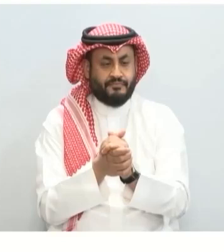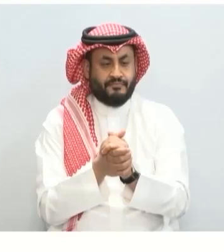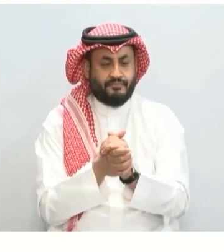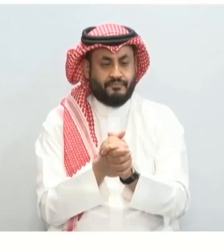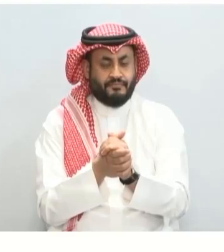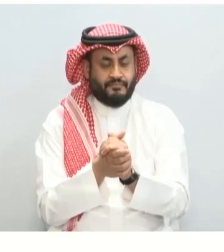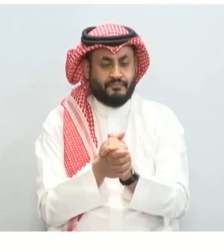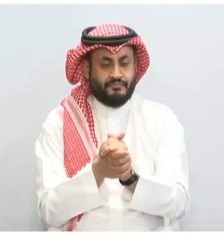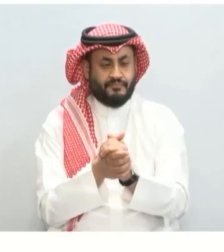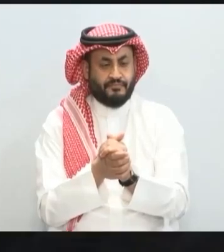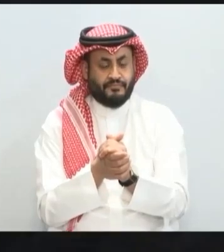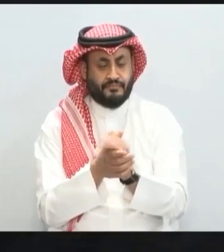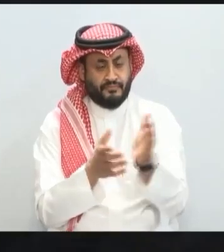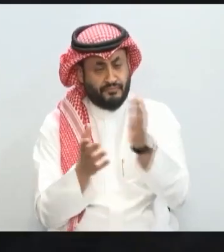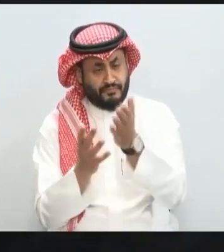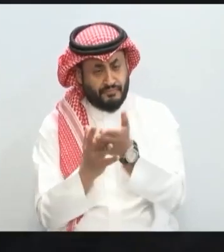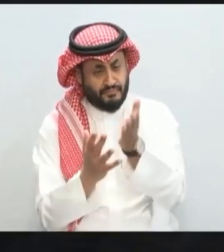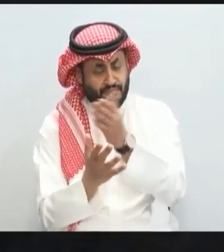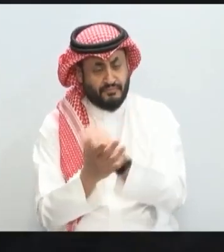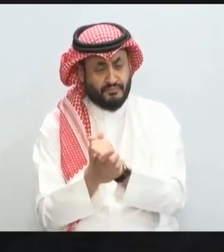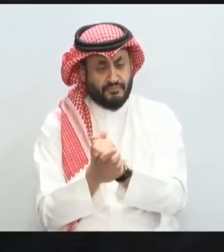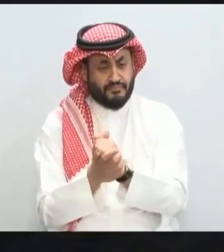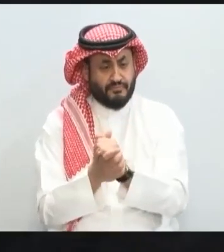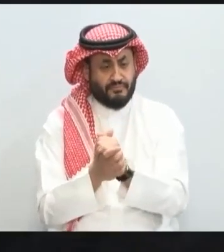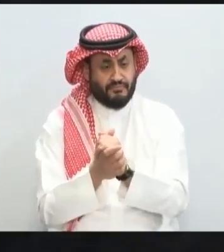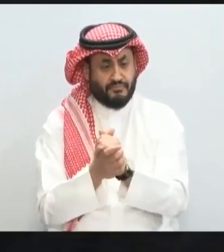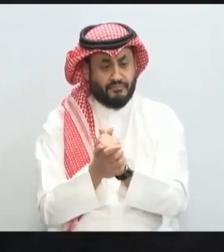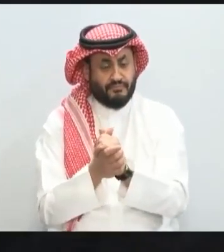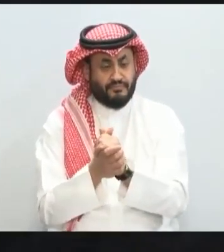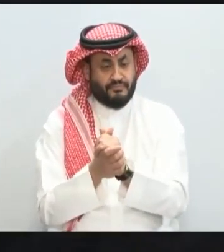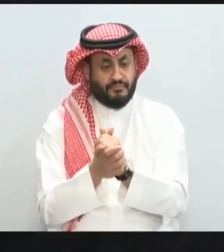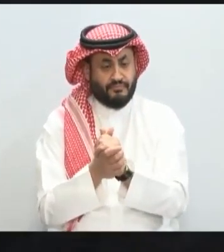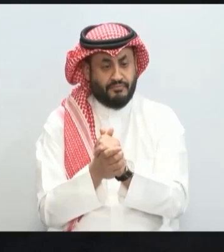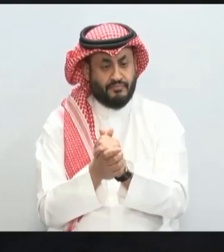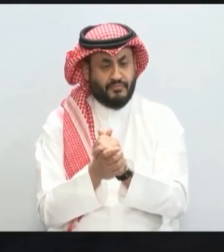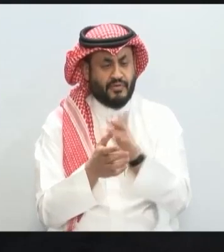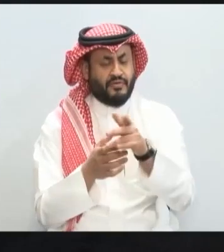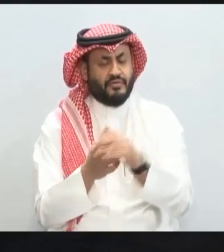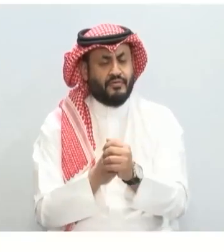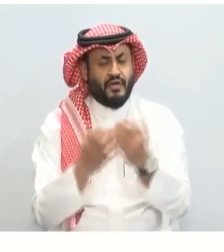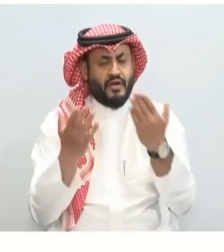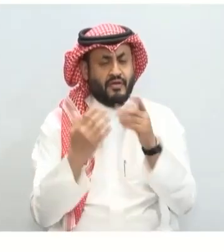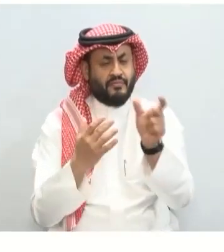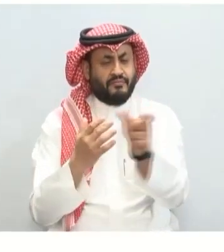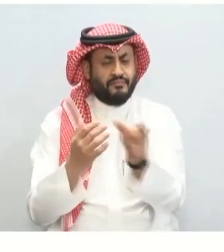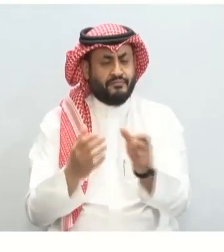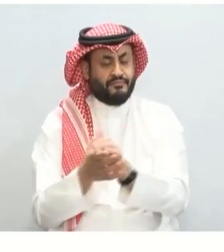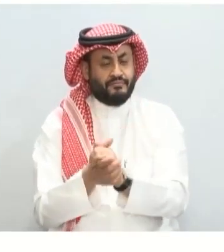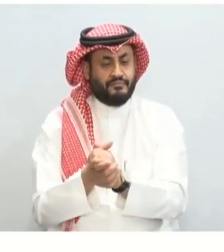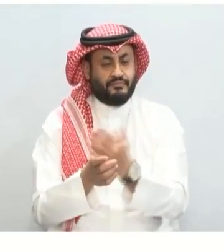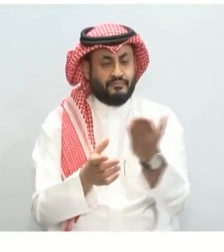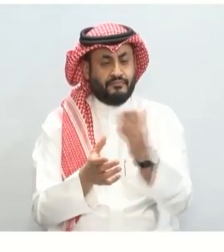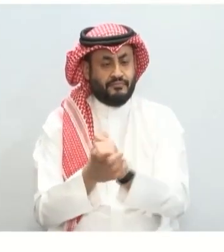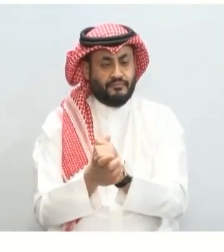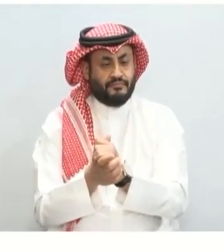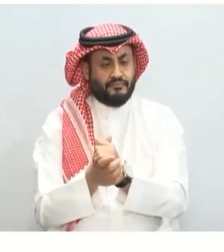So before we continue the conversation, let's just learn some of the few words here. We're